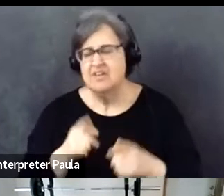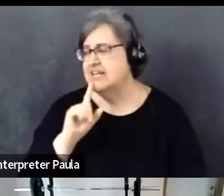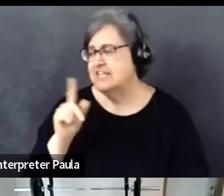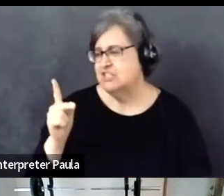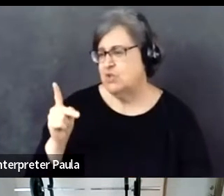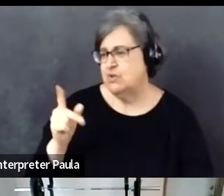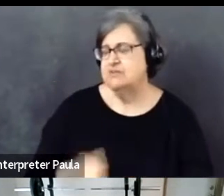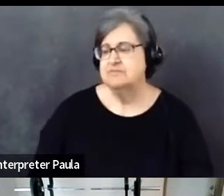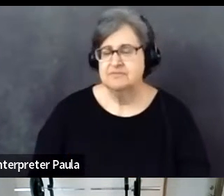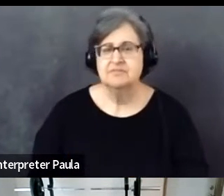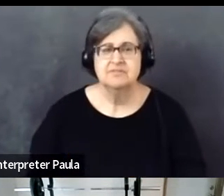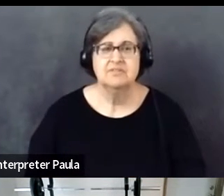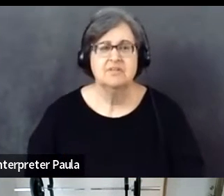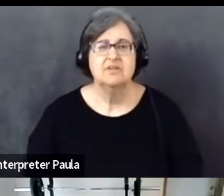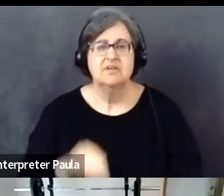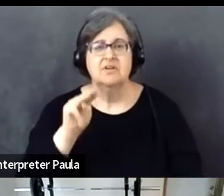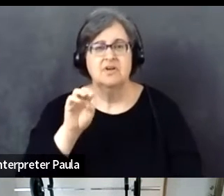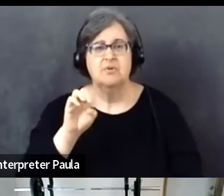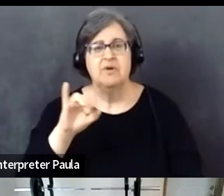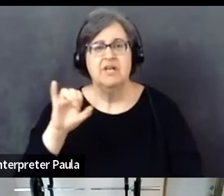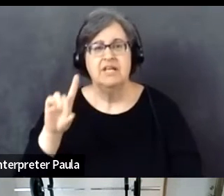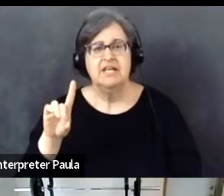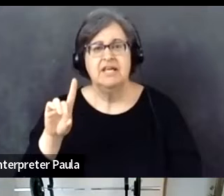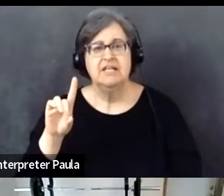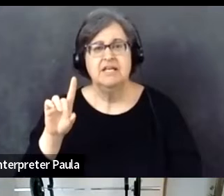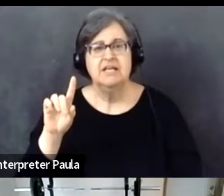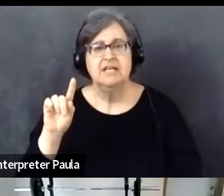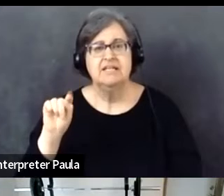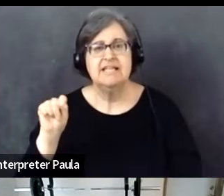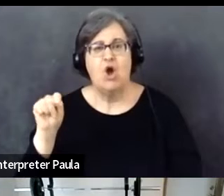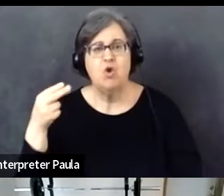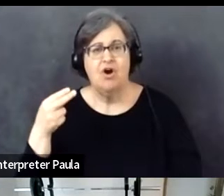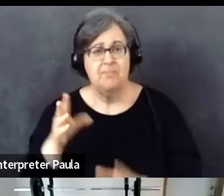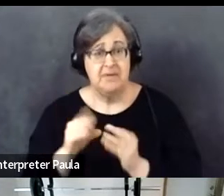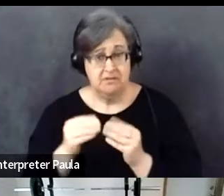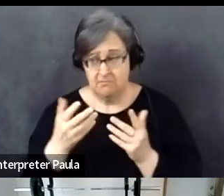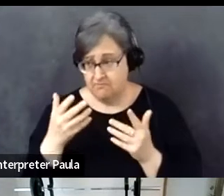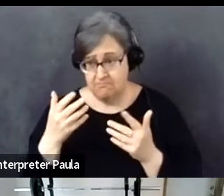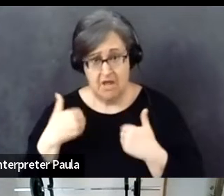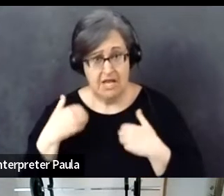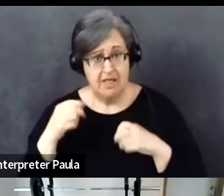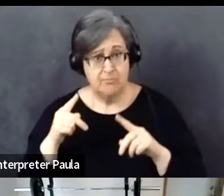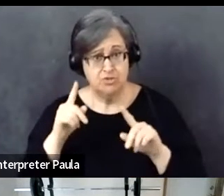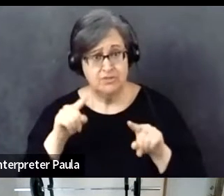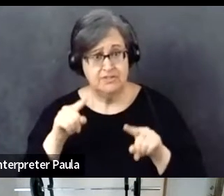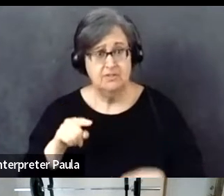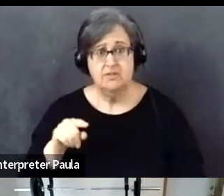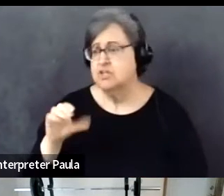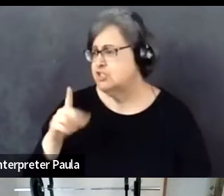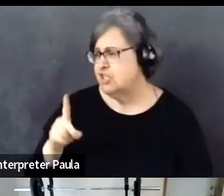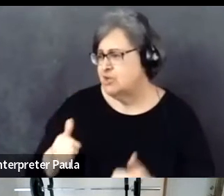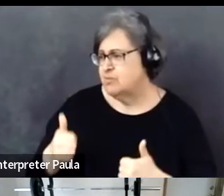Yep. Jen said it's just the Medicaid town hall meeting. Have you guys had an opportunity to attend those? Well, which